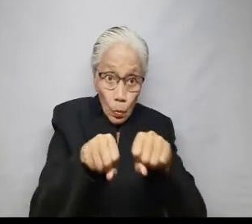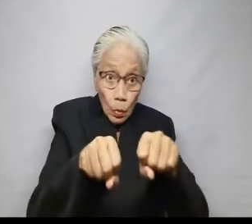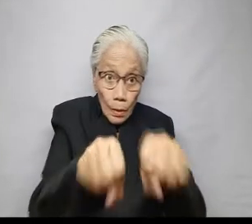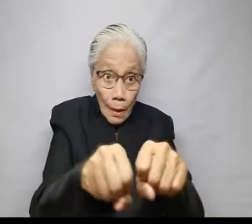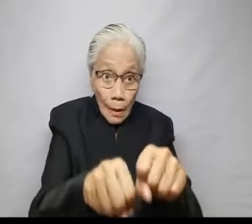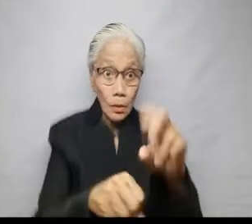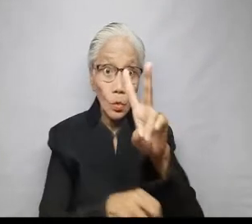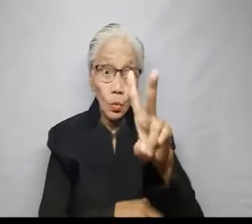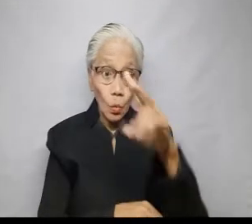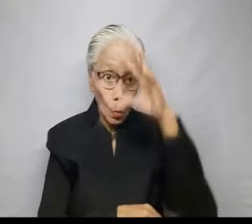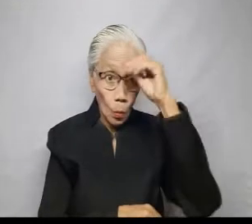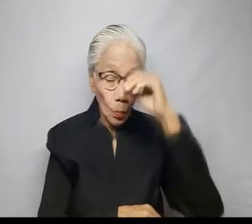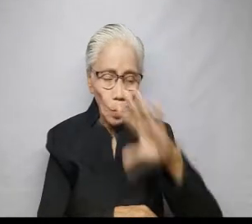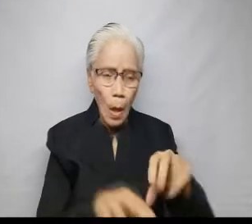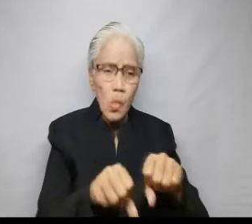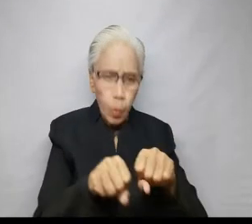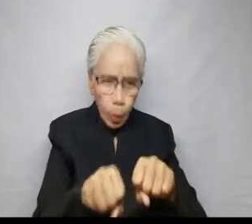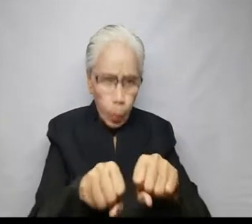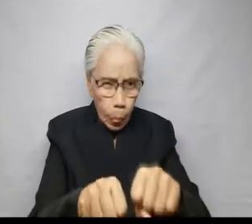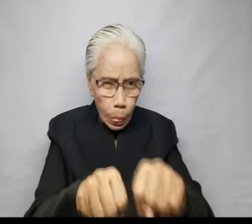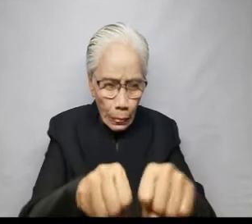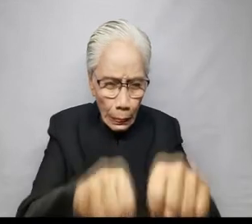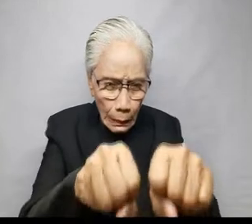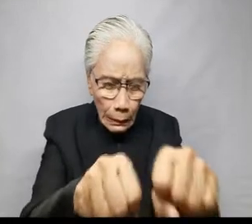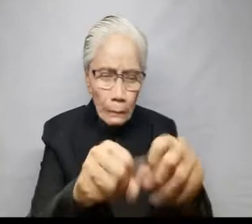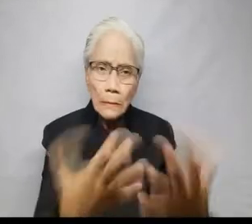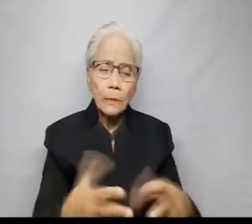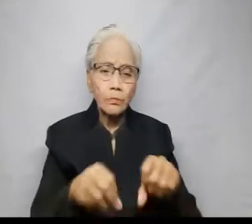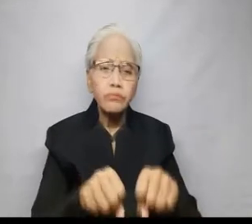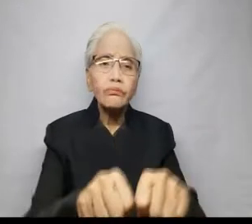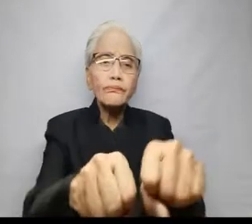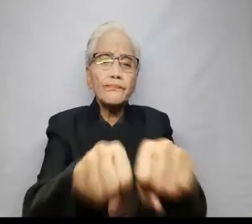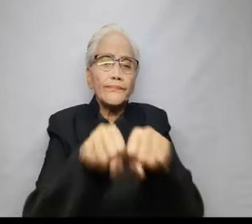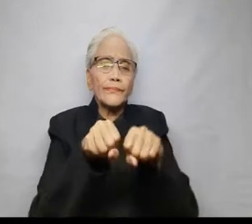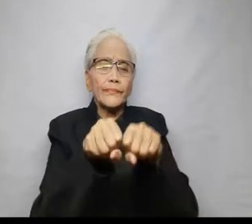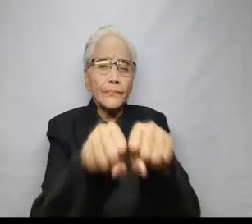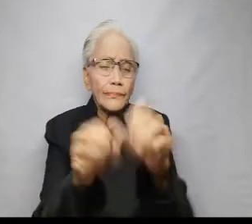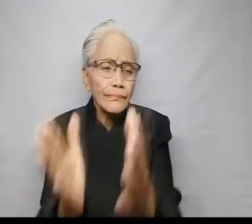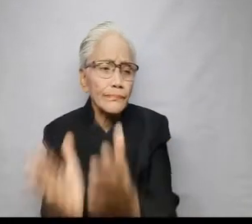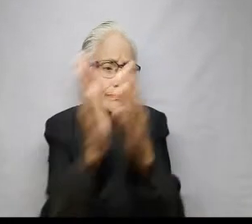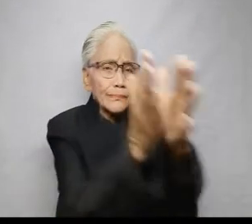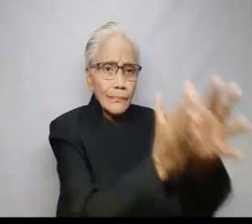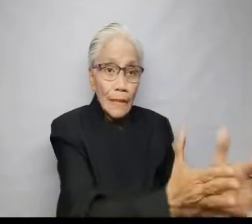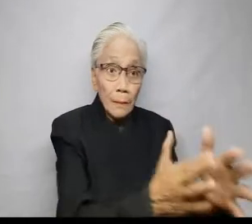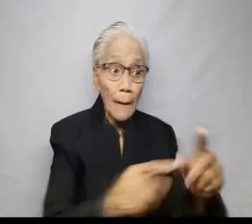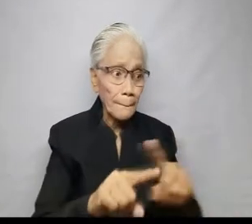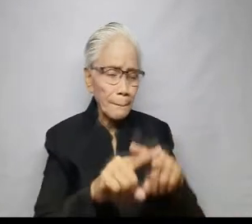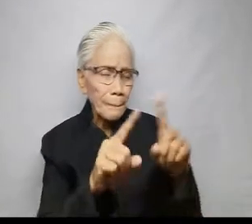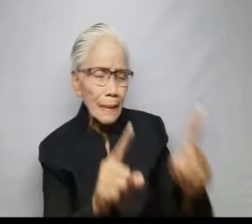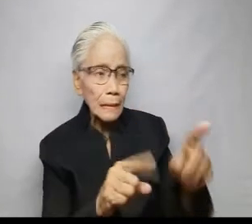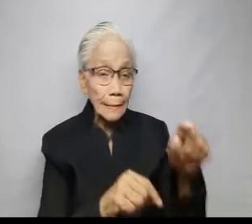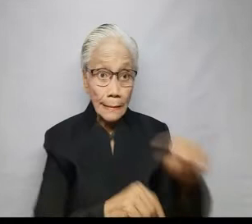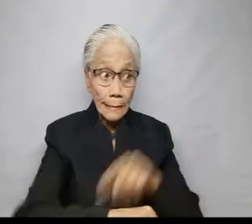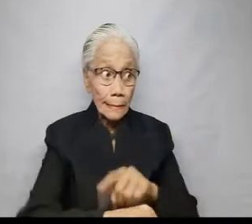pushed by 2 little boys. Wanting to avoid a sidewalk digging, the boys had their cart rolling along the main